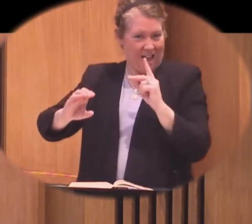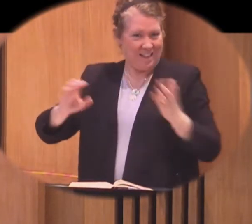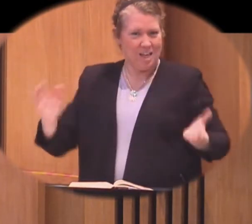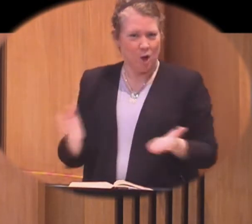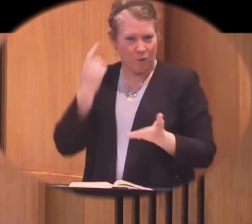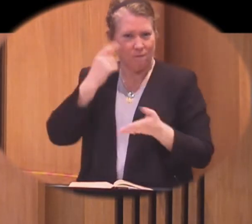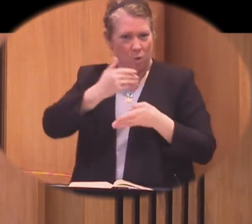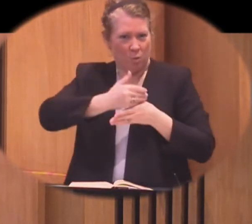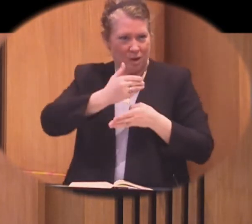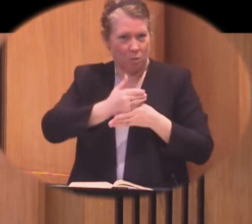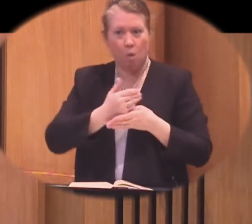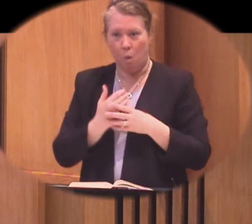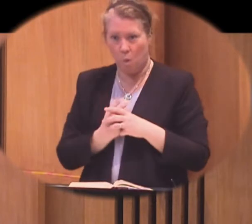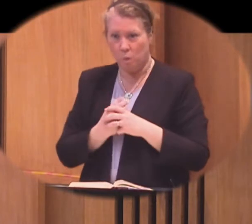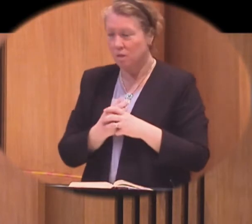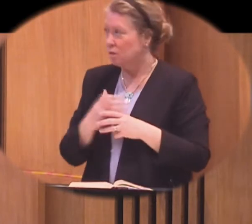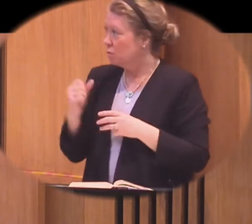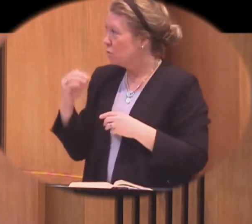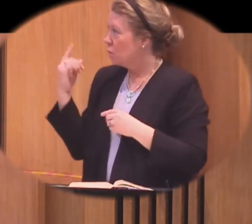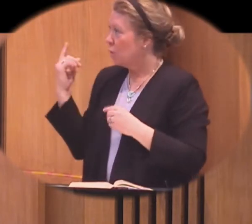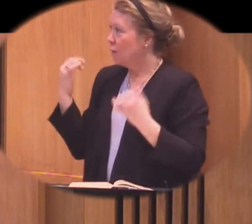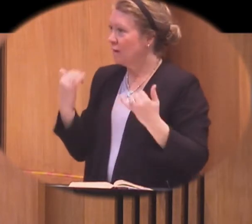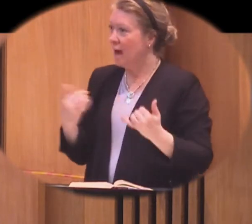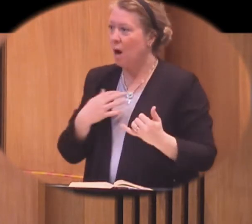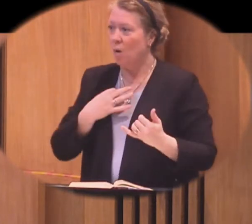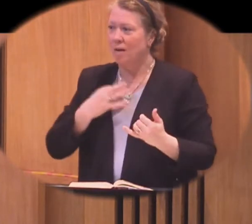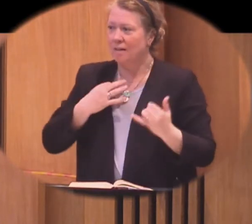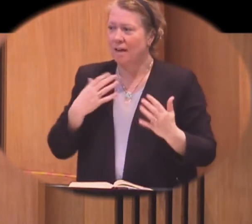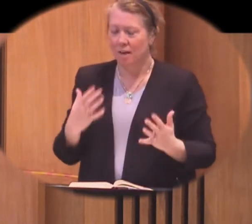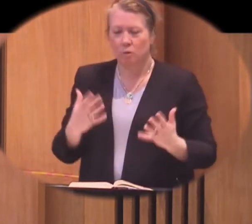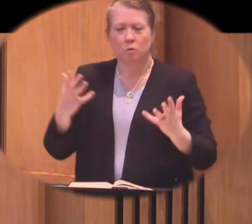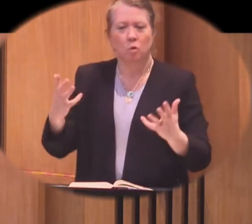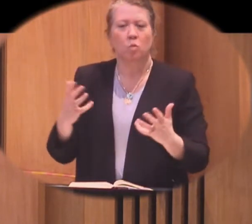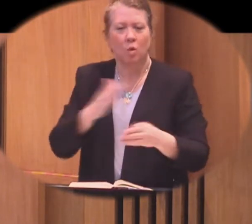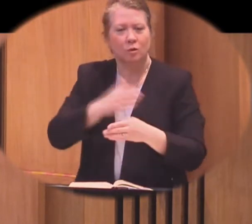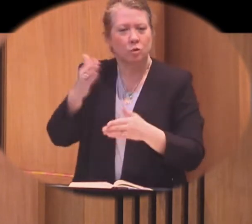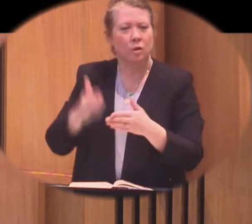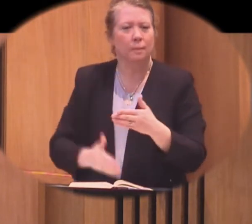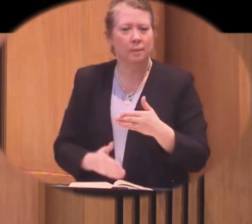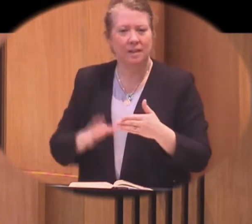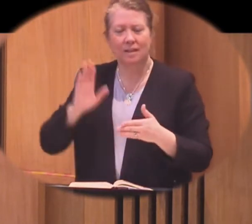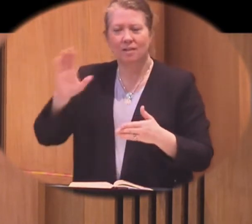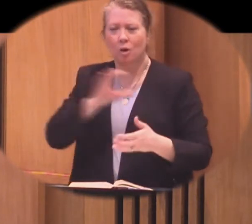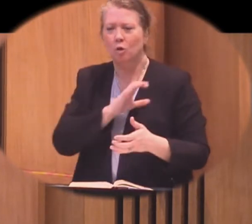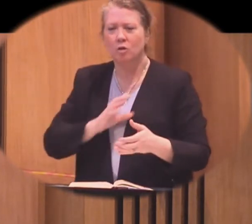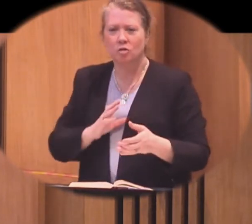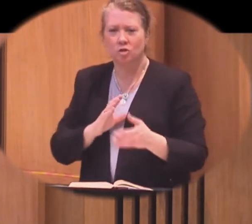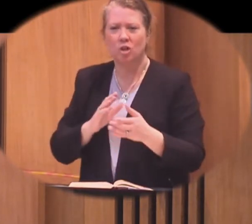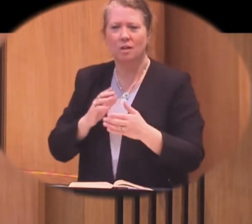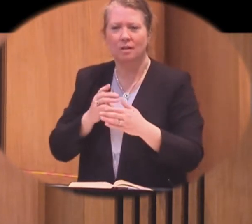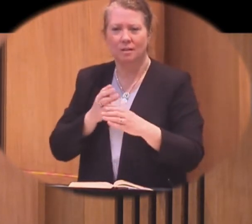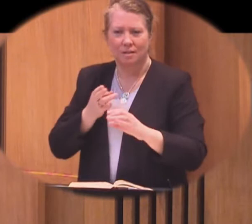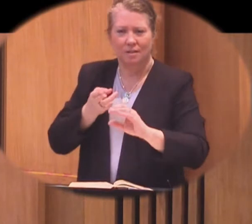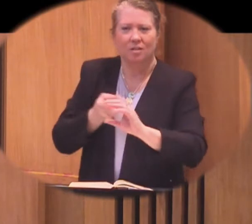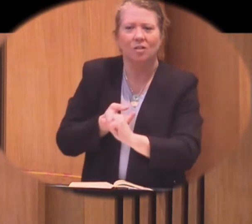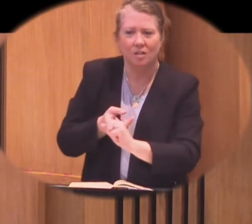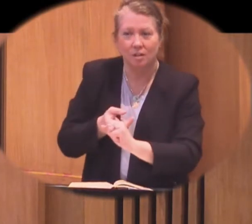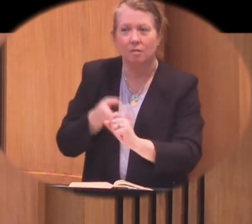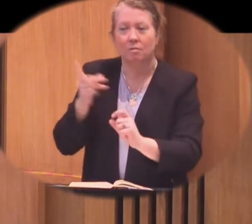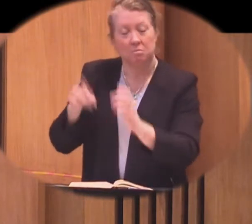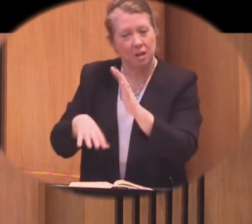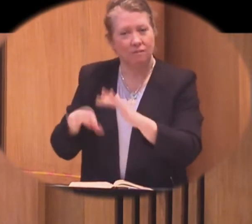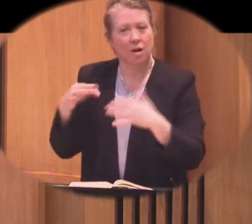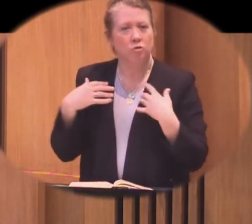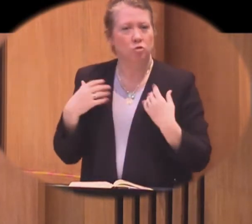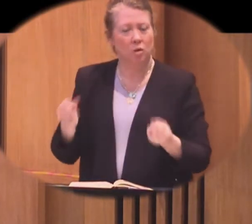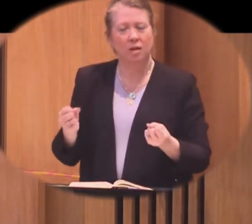Reverend Father, I now present to you the candidates who seek to complete their Christian initiation. They have found strength in God's